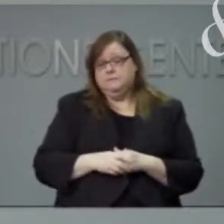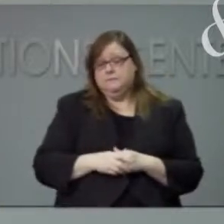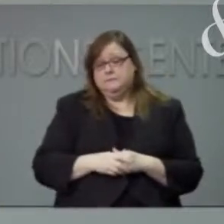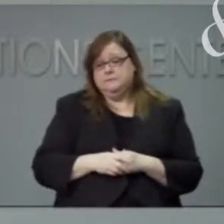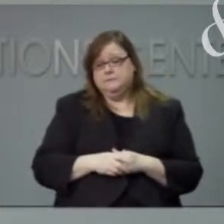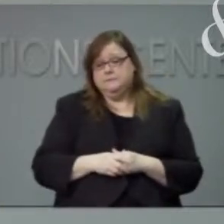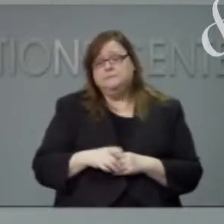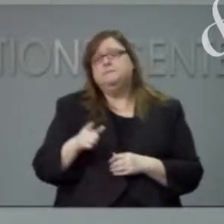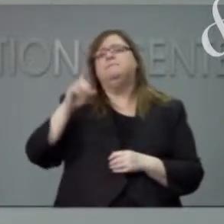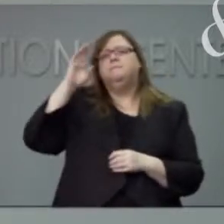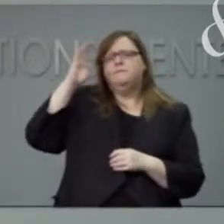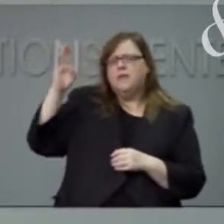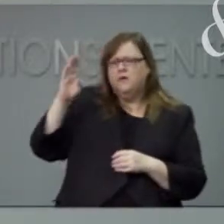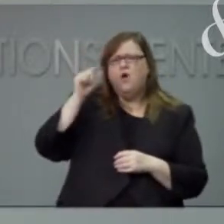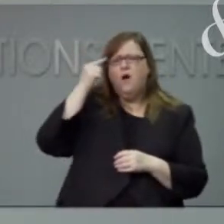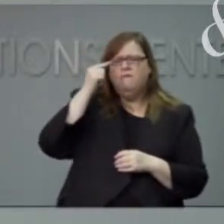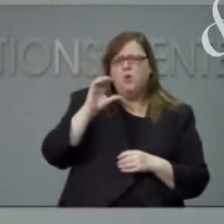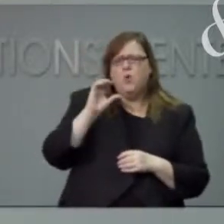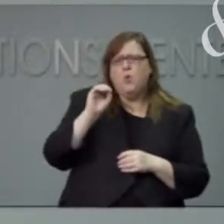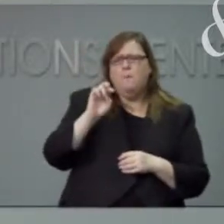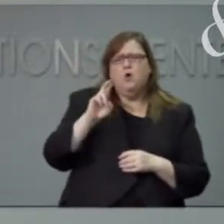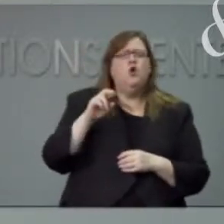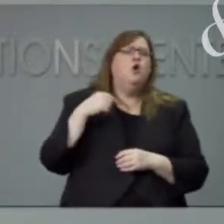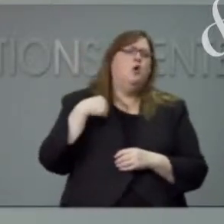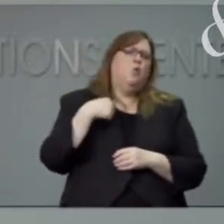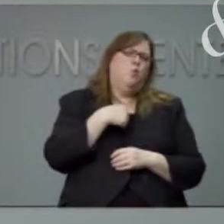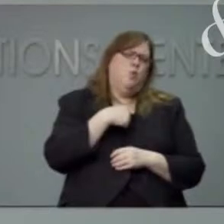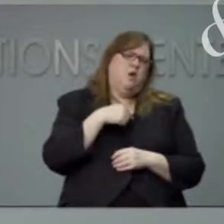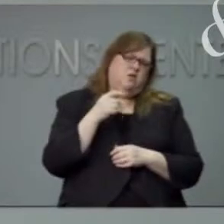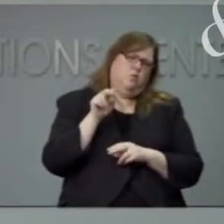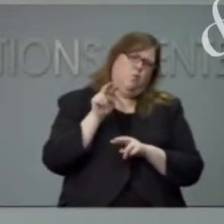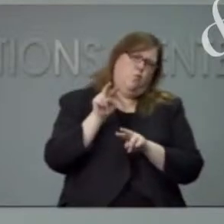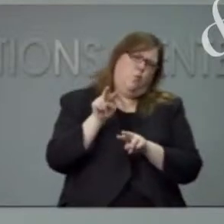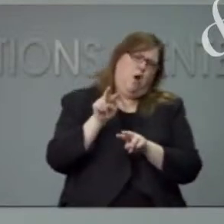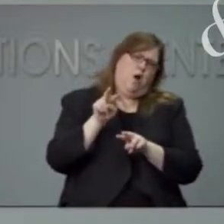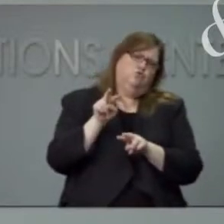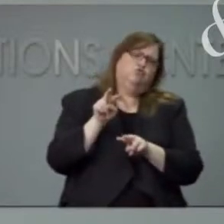Hello, Governor Cooper. We all watched yesterday as President Trump